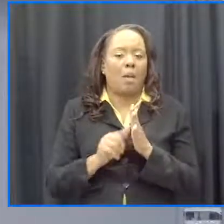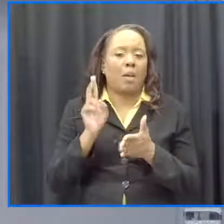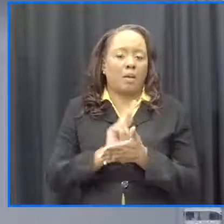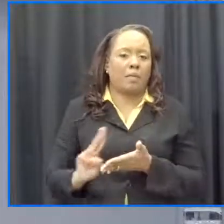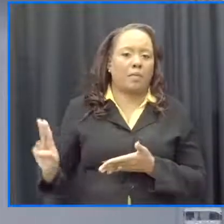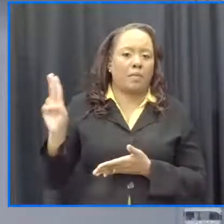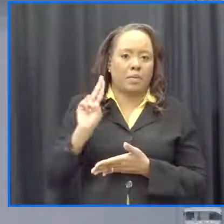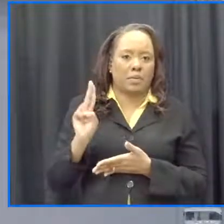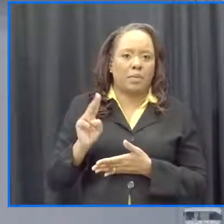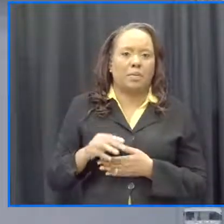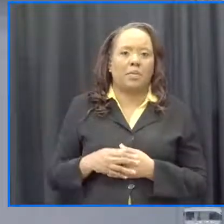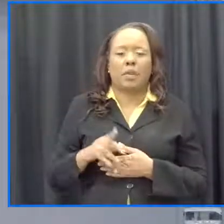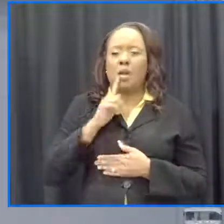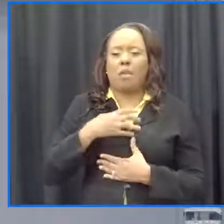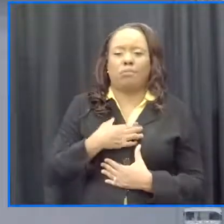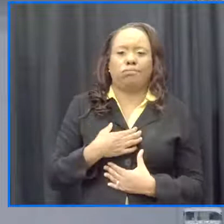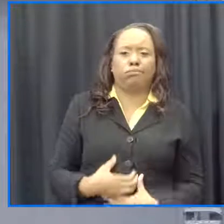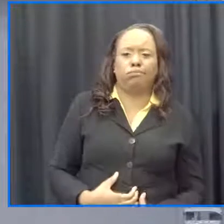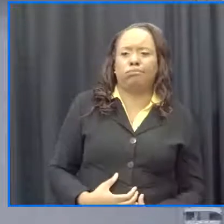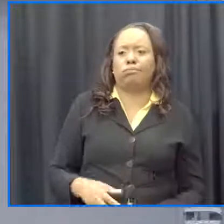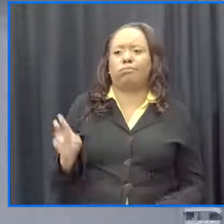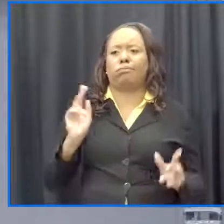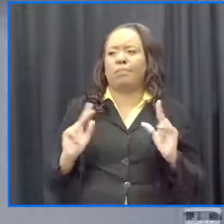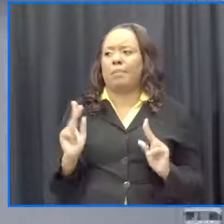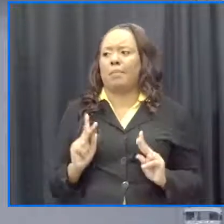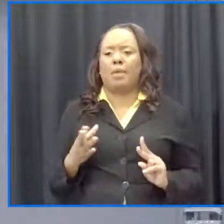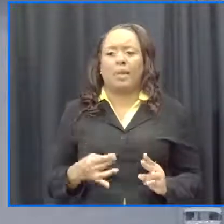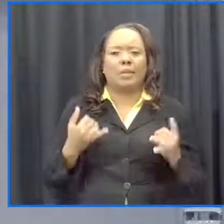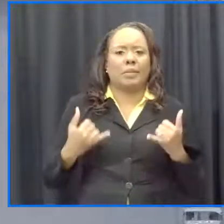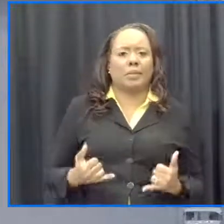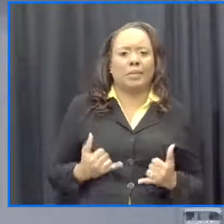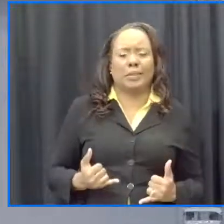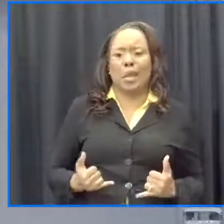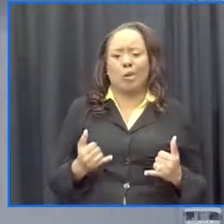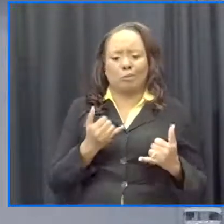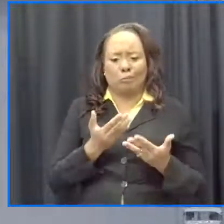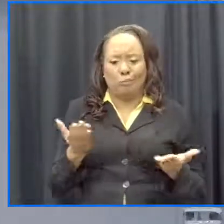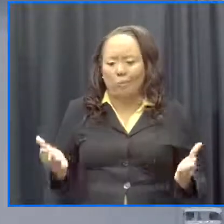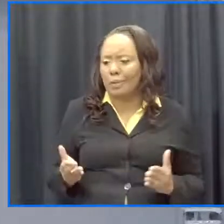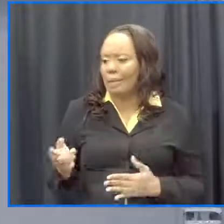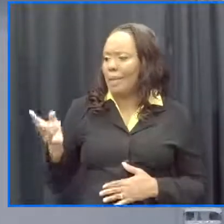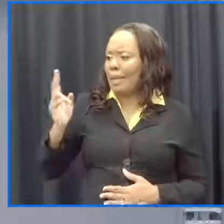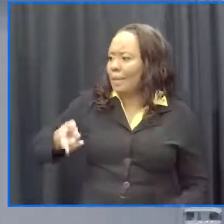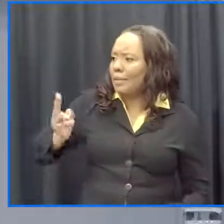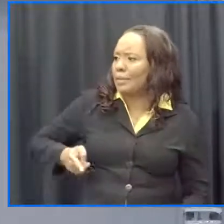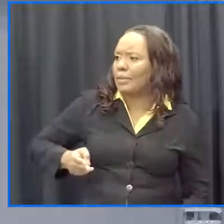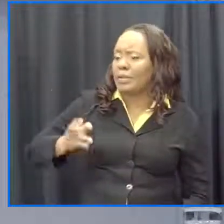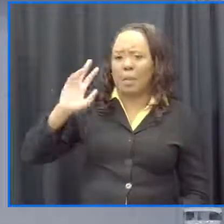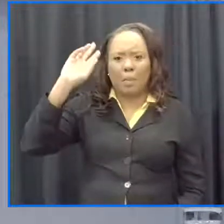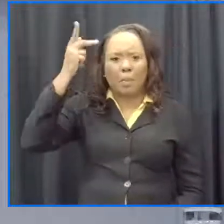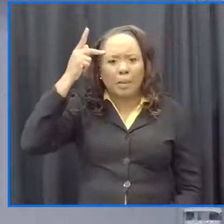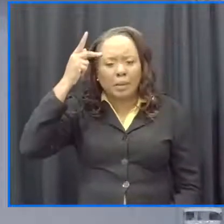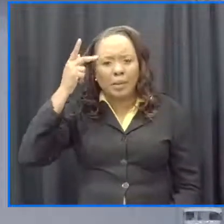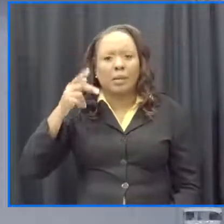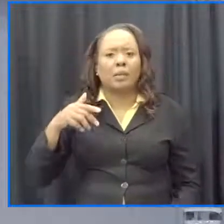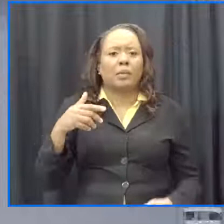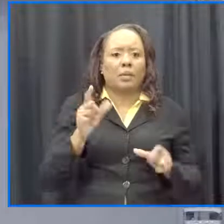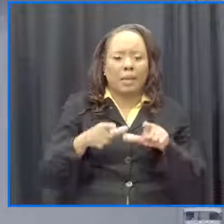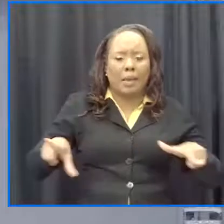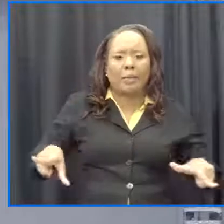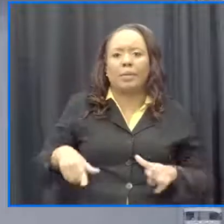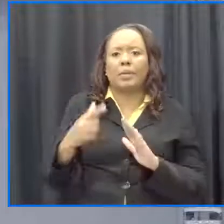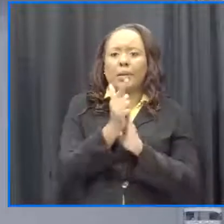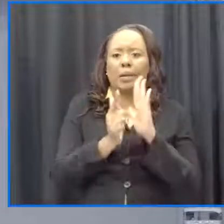West Indies, with a passion for people, civic and current affairs, history, politics,